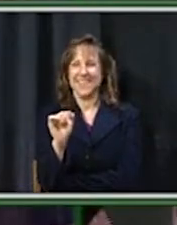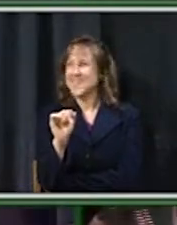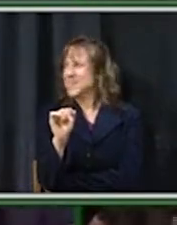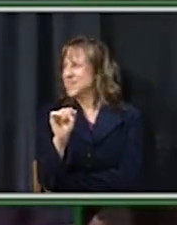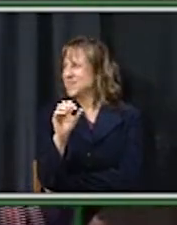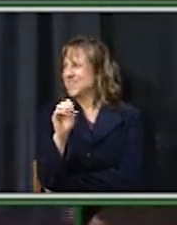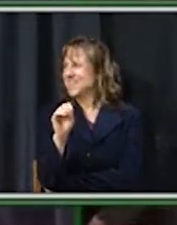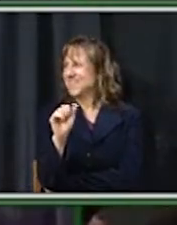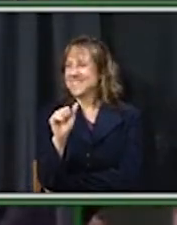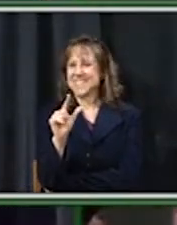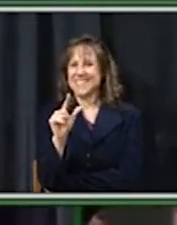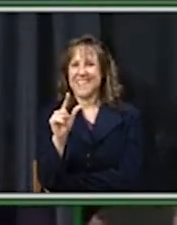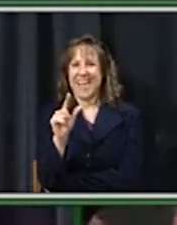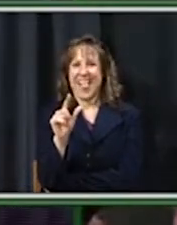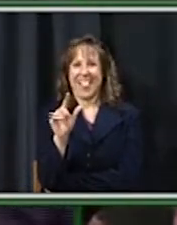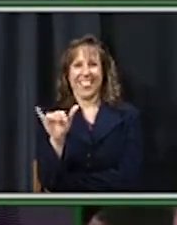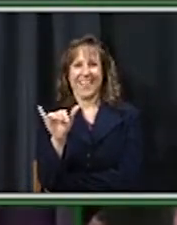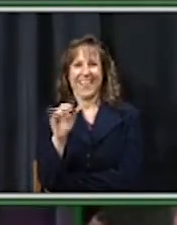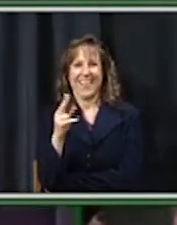Sally Diane Hagens.